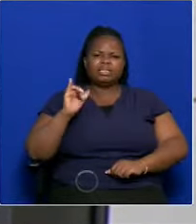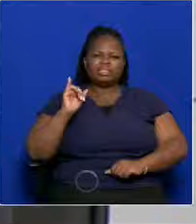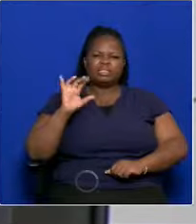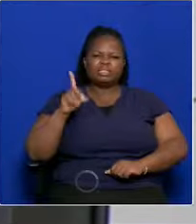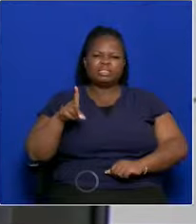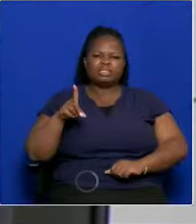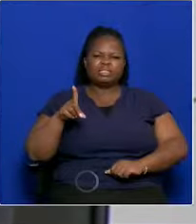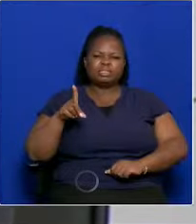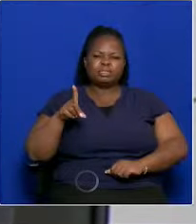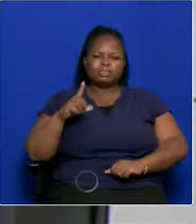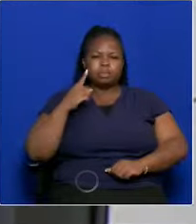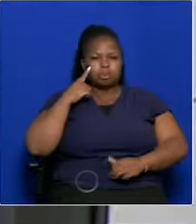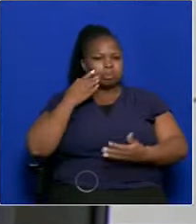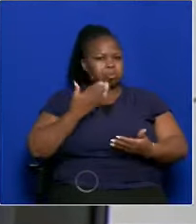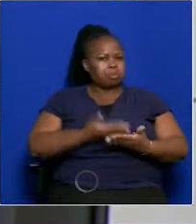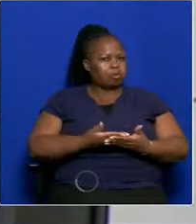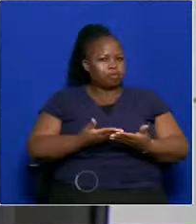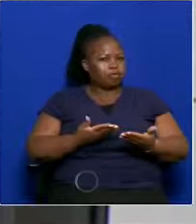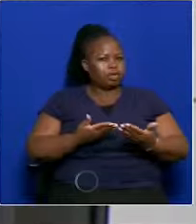construction.